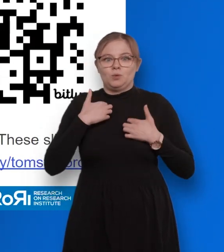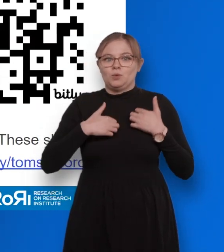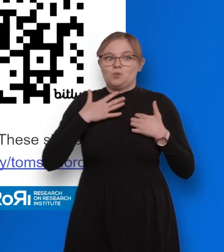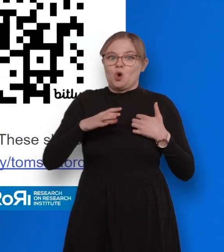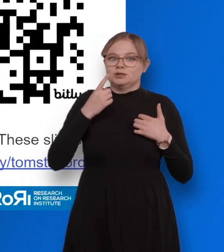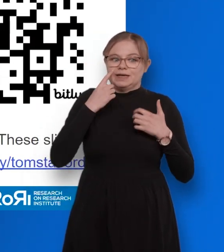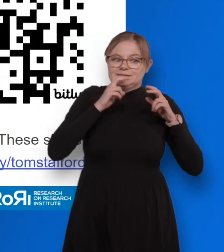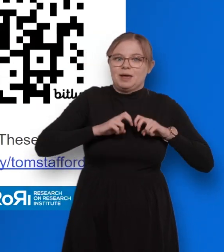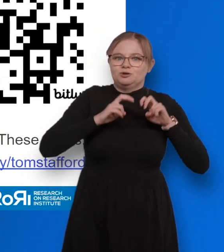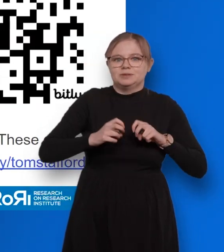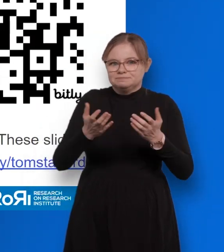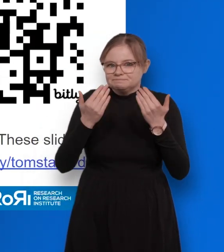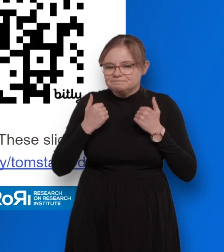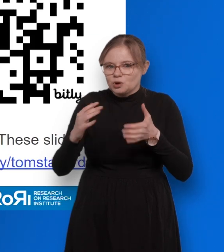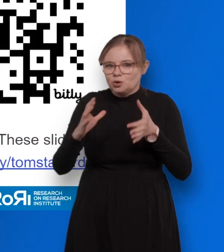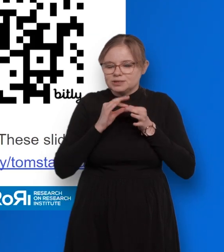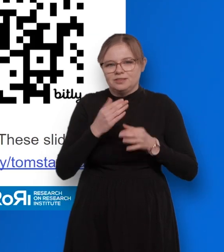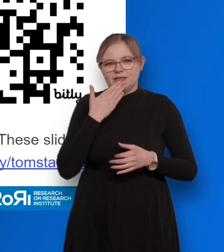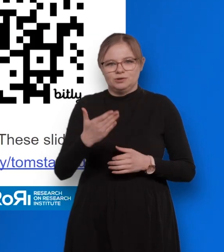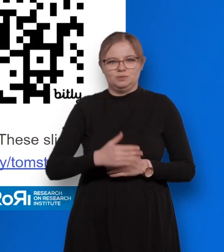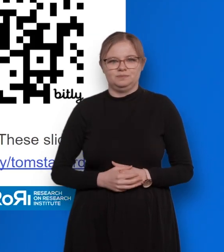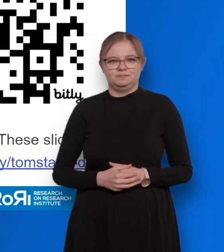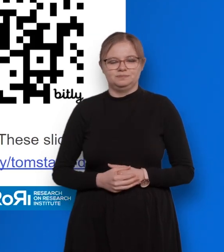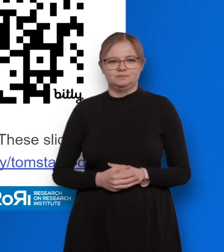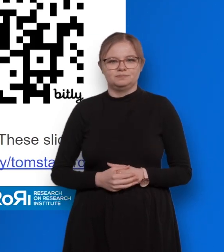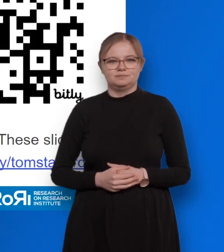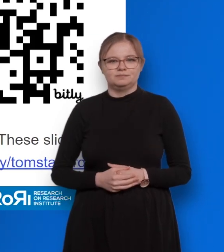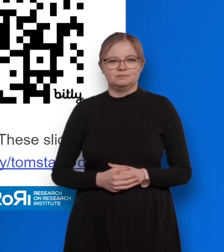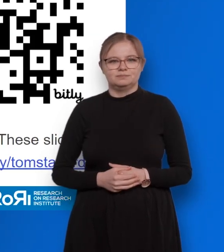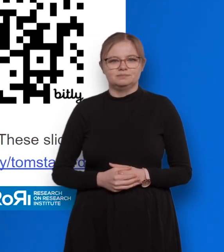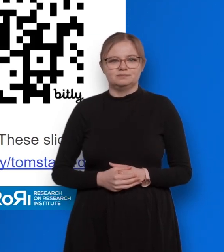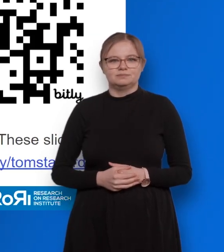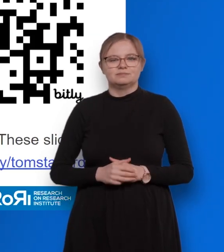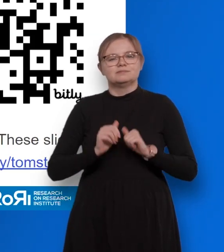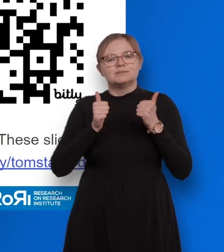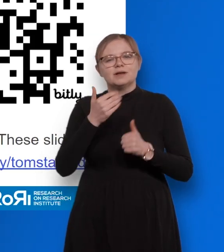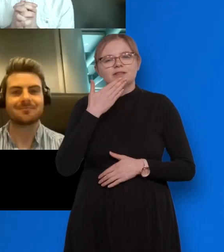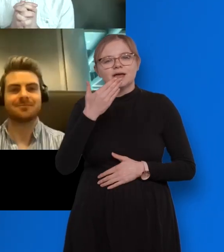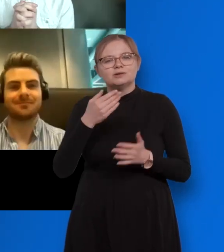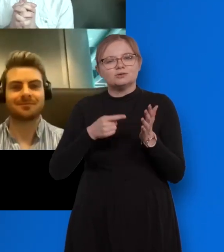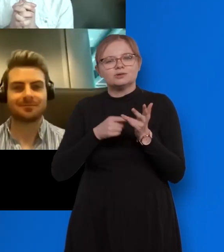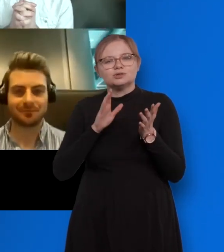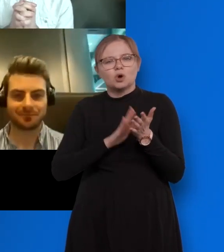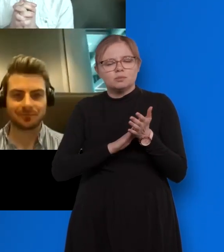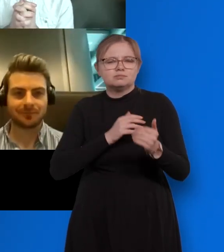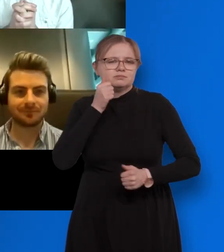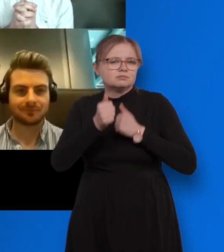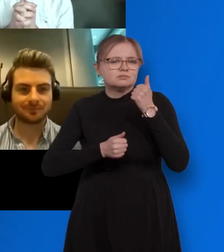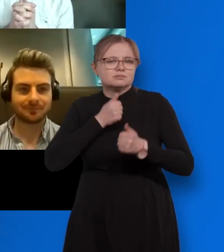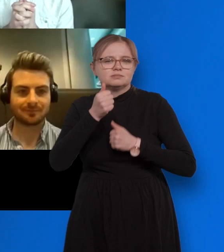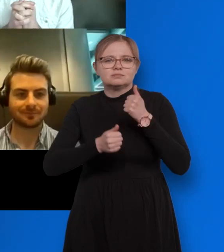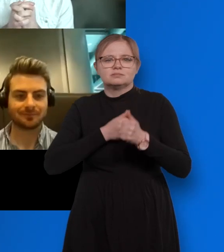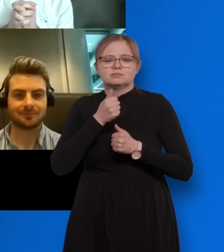or wants to do experiments. And thank you very much for listening. Thank you so much, Tom,